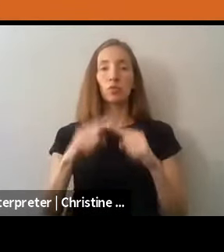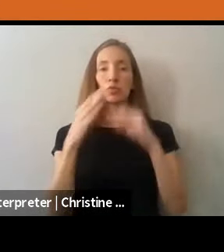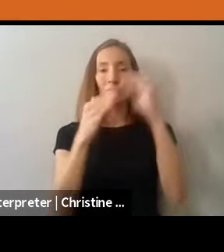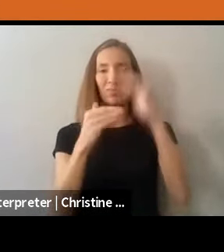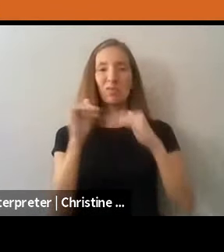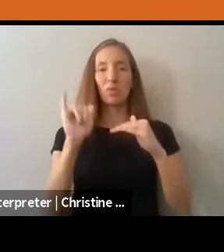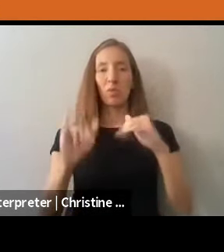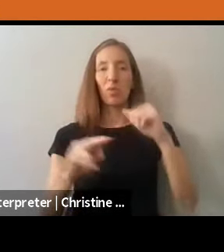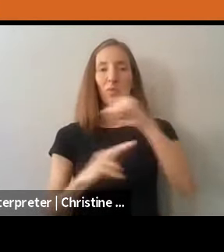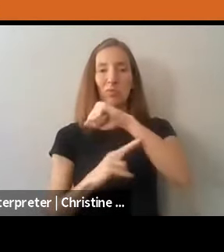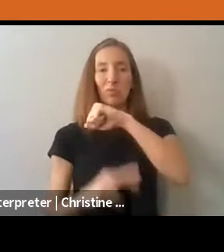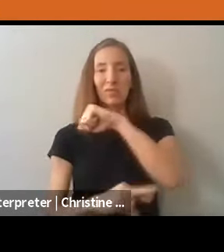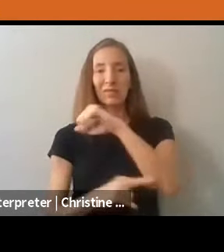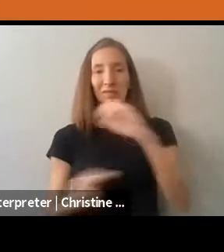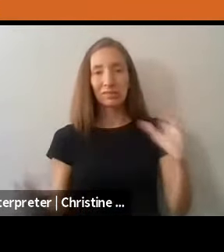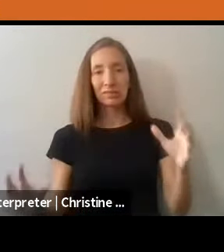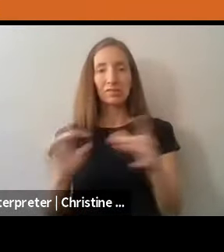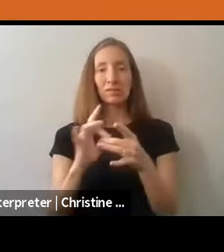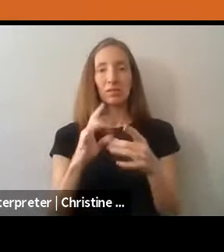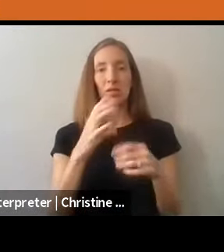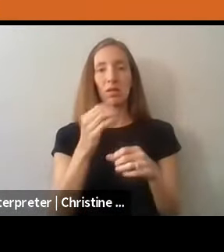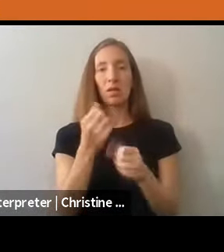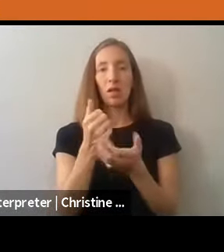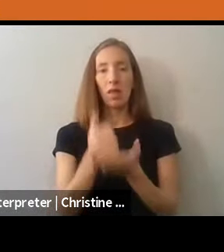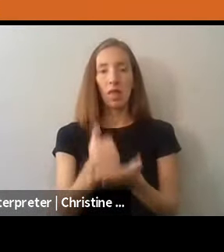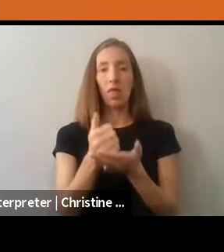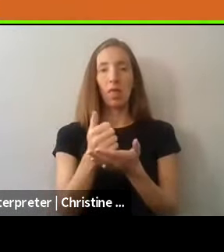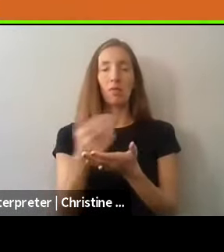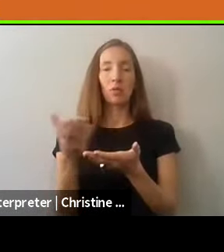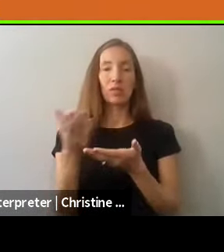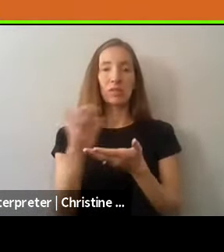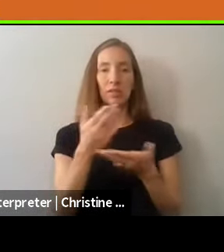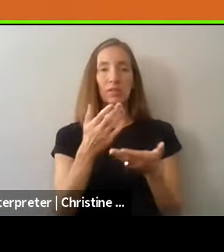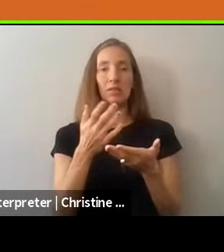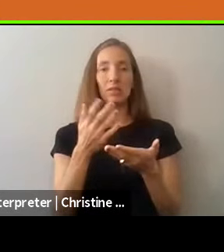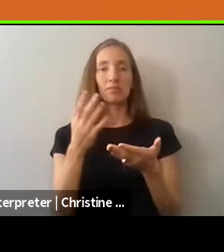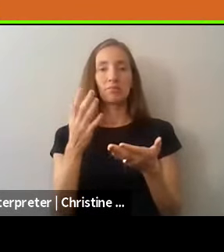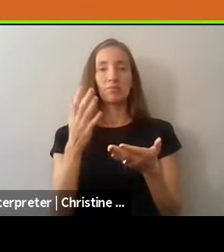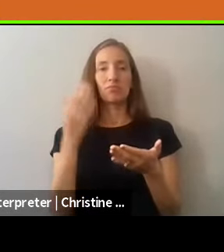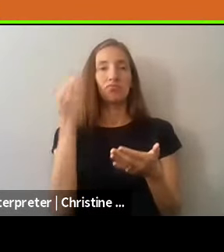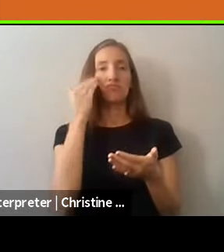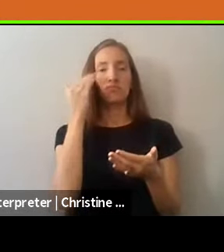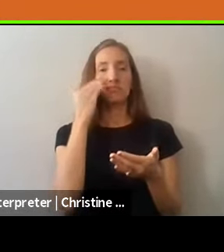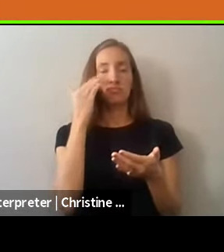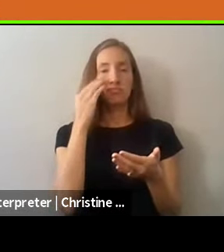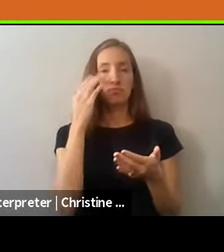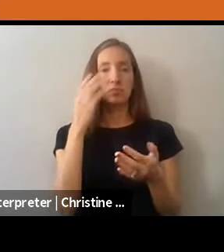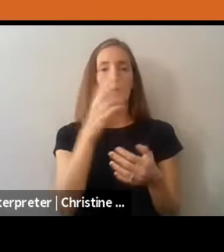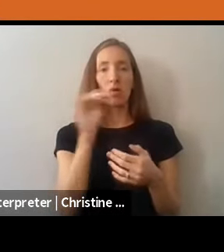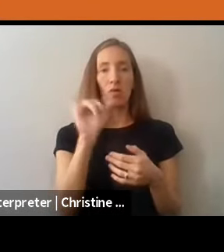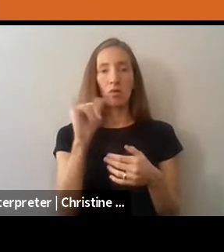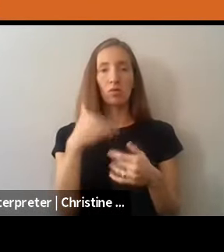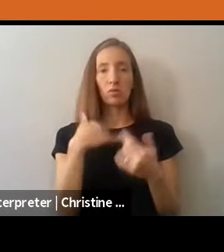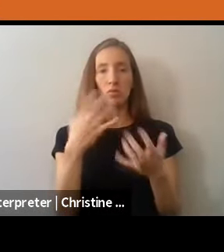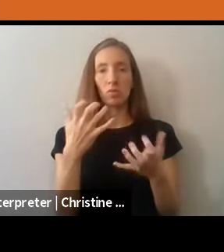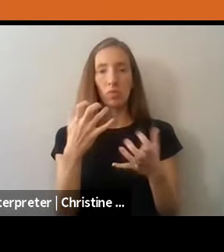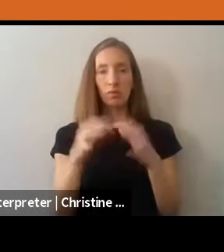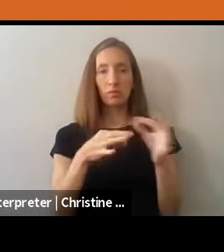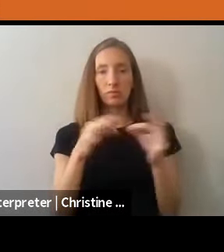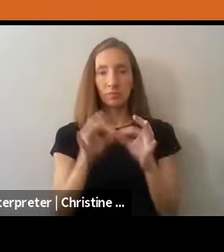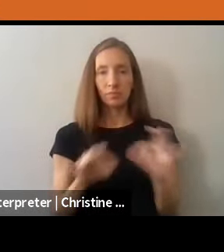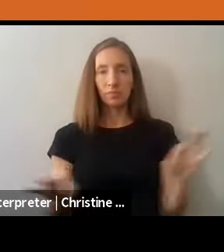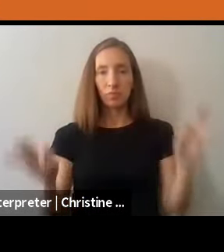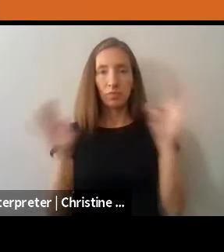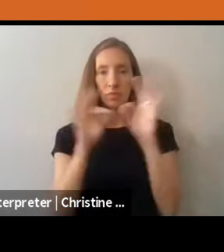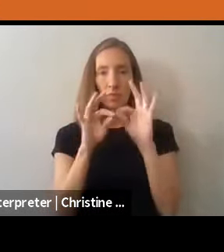saying and help bring coherence. I also would like to highlight the importance of